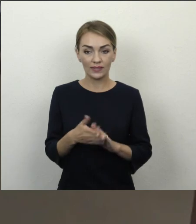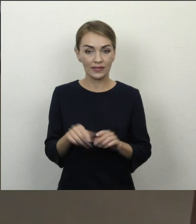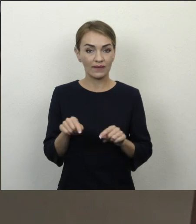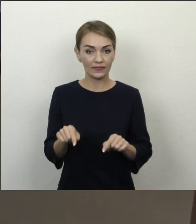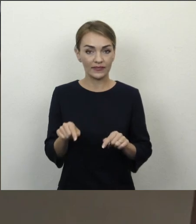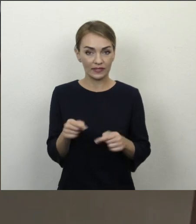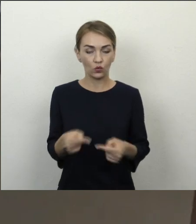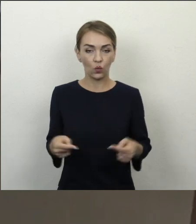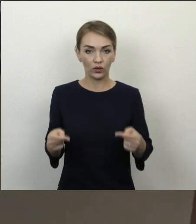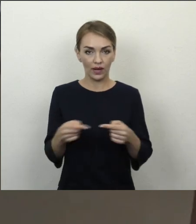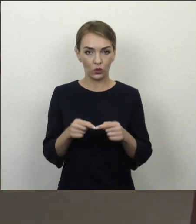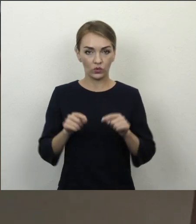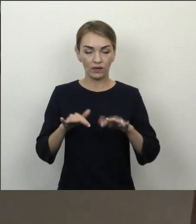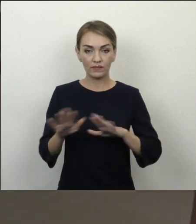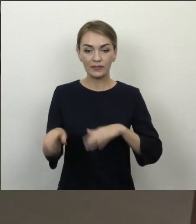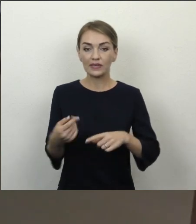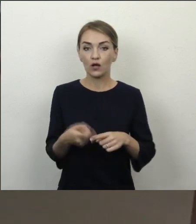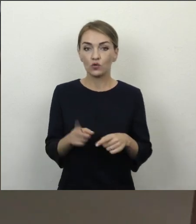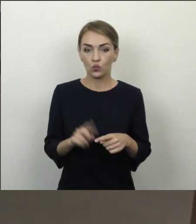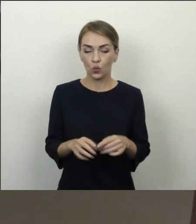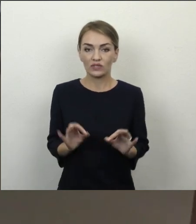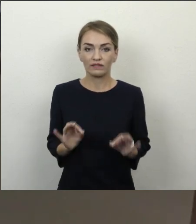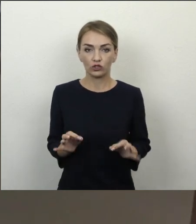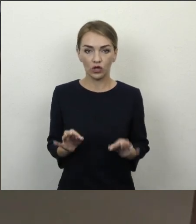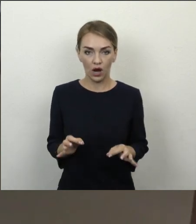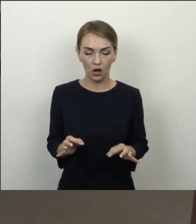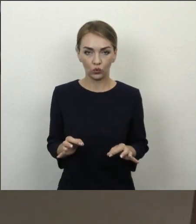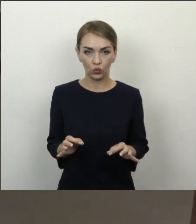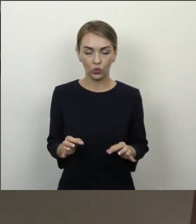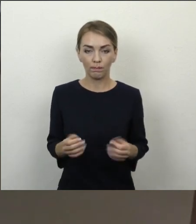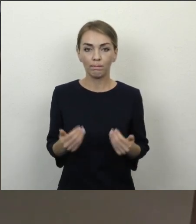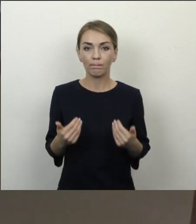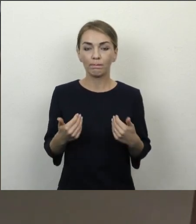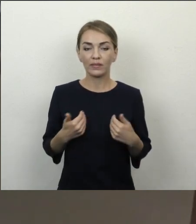course, we use all